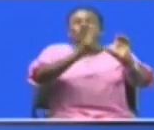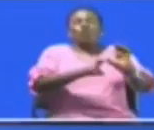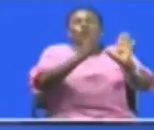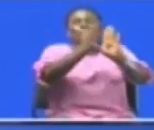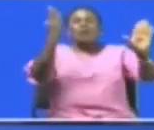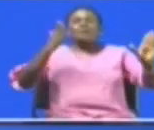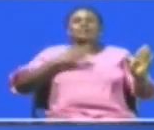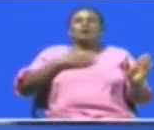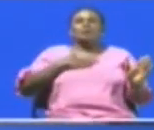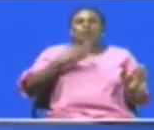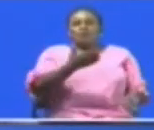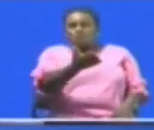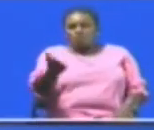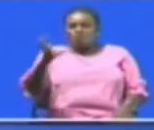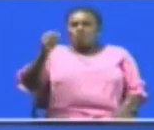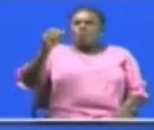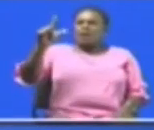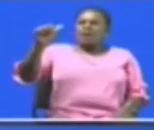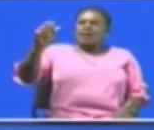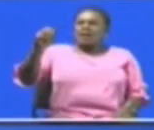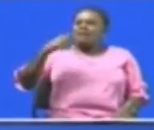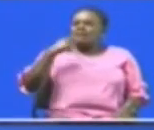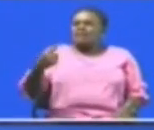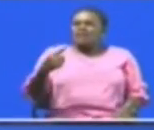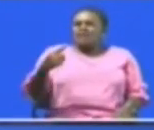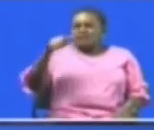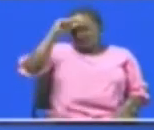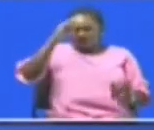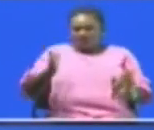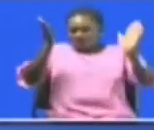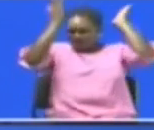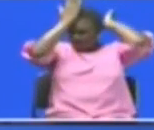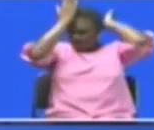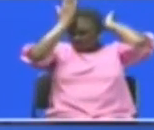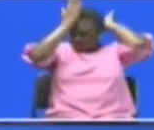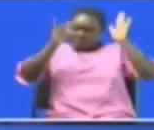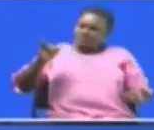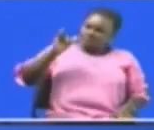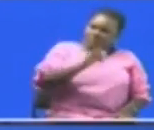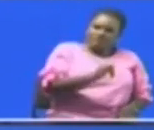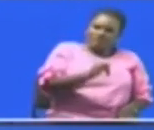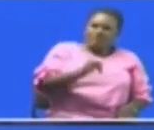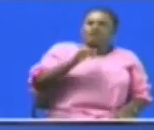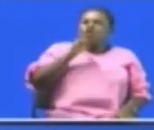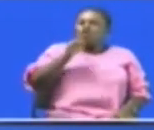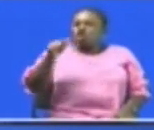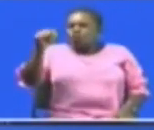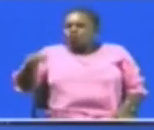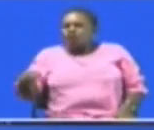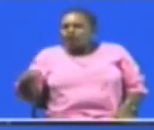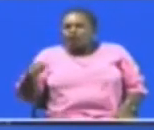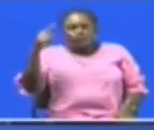basi leti. Kwa hivyo hata wewe Malala ukisema ni Oparanya katalia kwa Oparanya. Usisema Oparanya